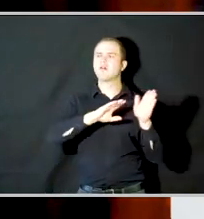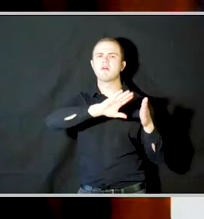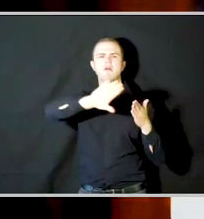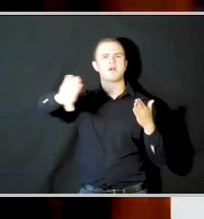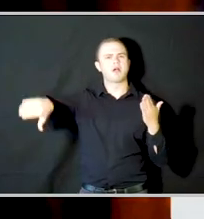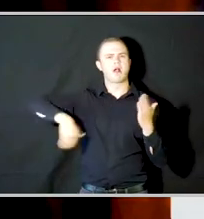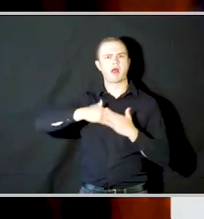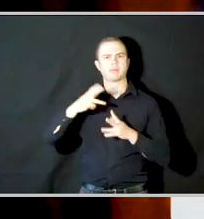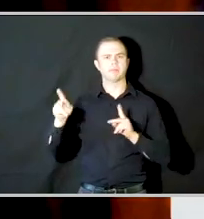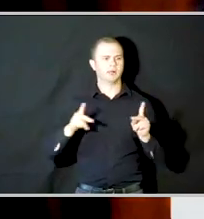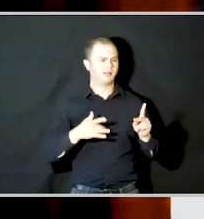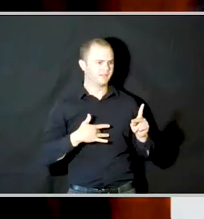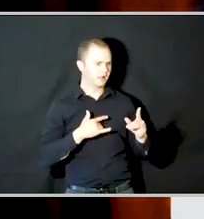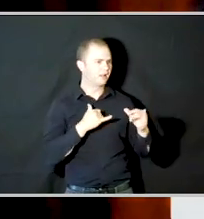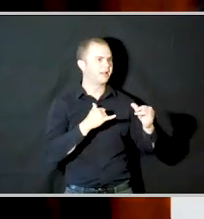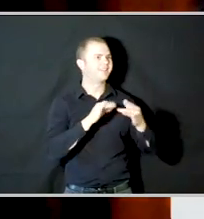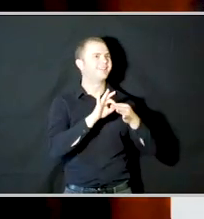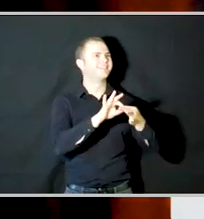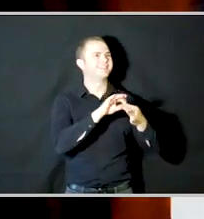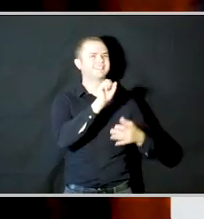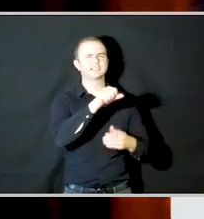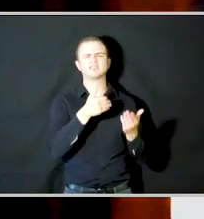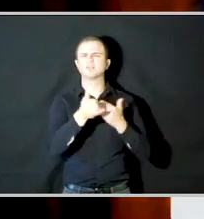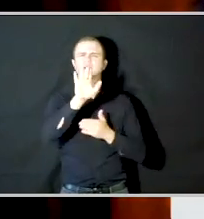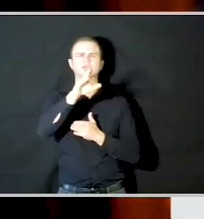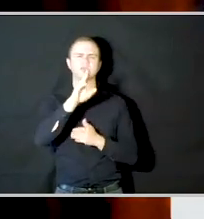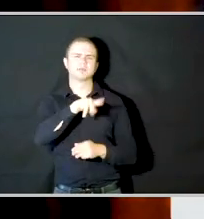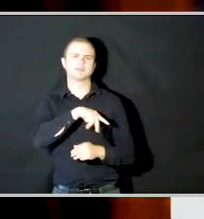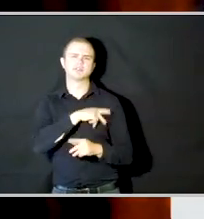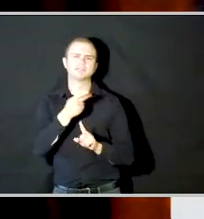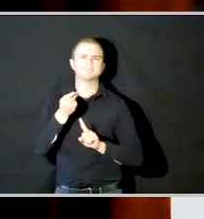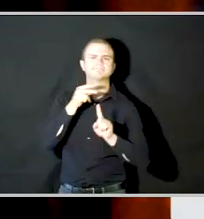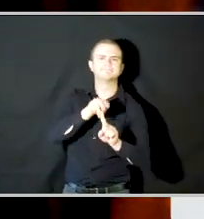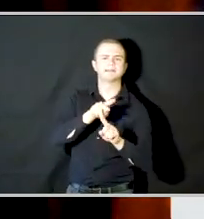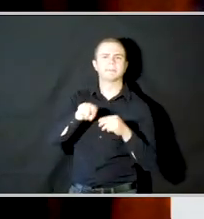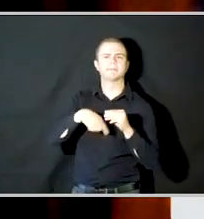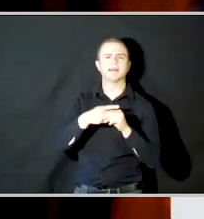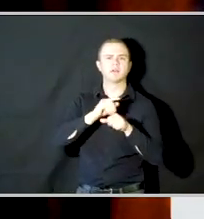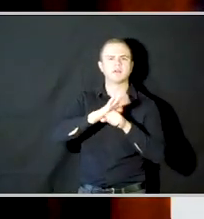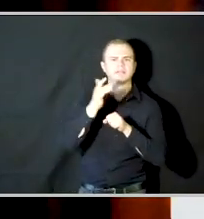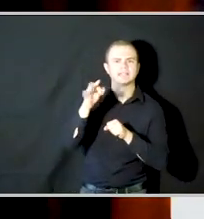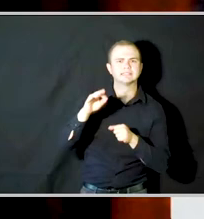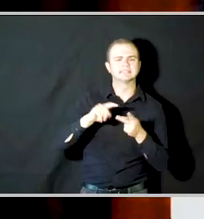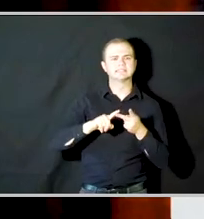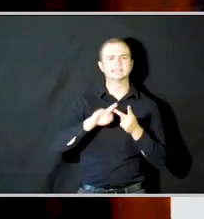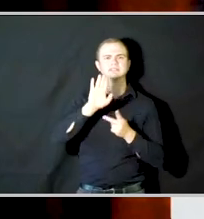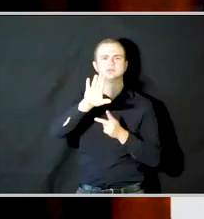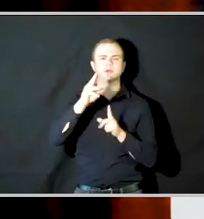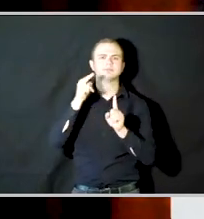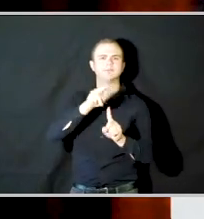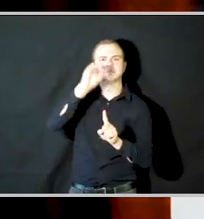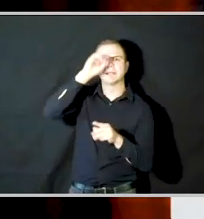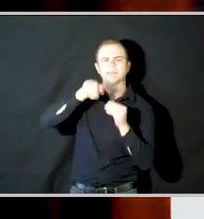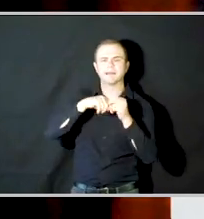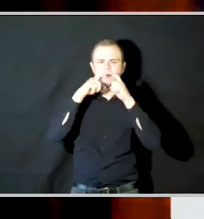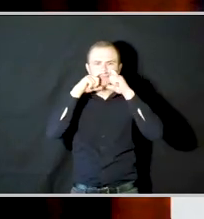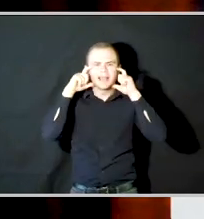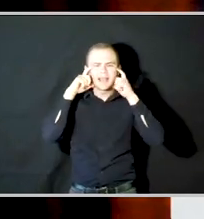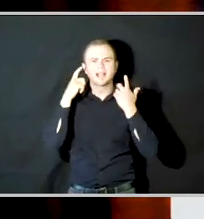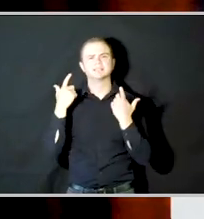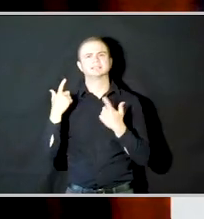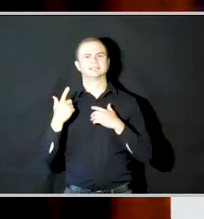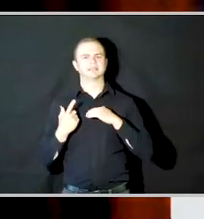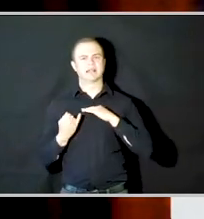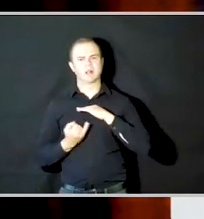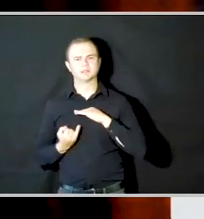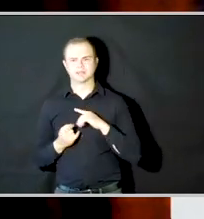of our position on COVID, regardless of a position on masks or vaccinations. I think we could all relate to this isolation and